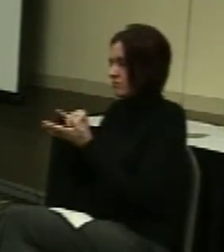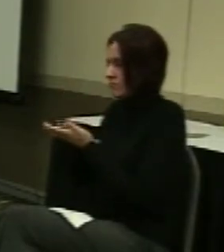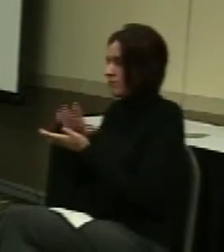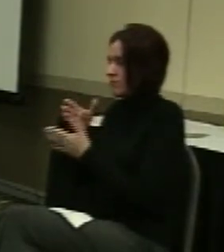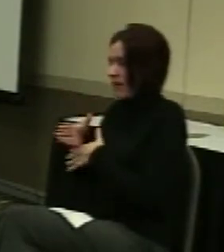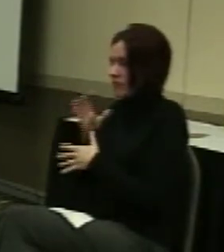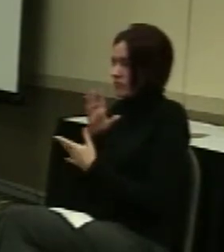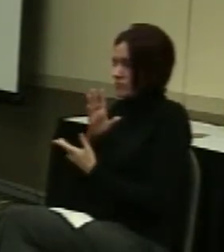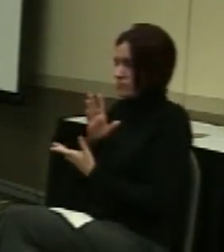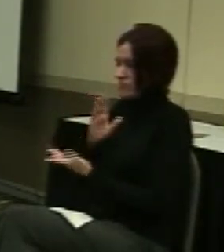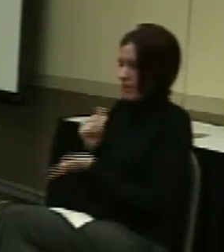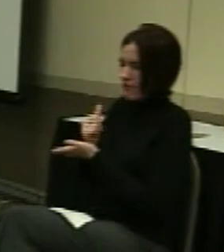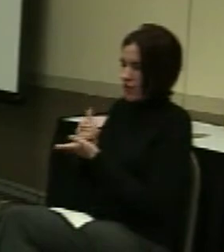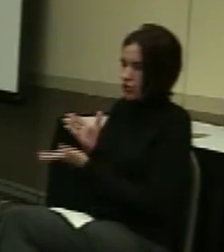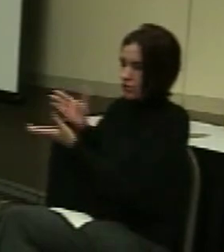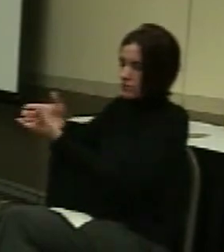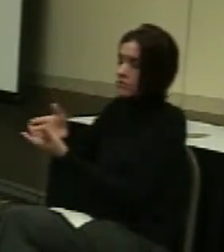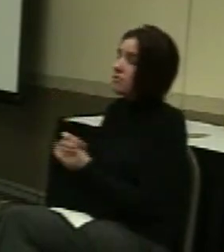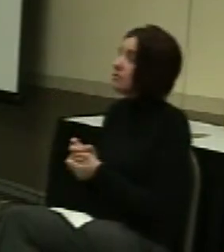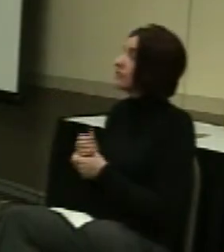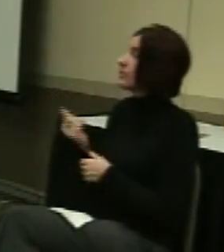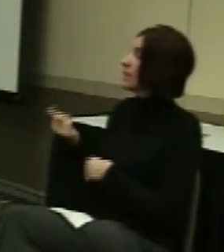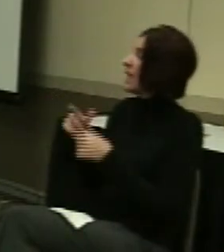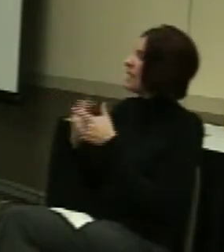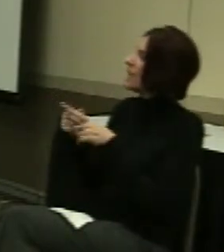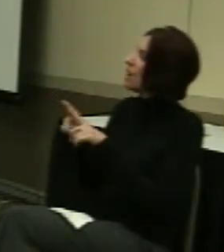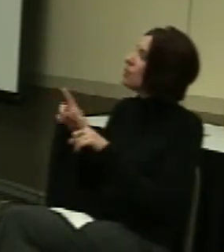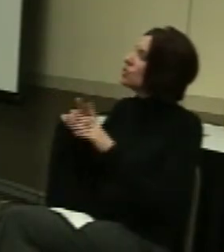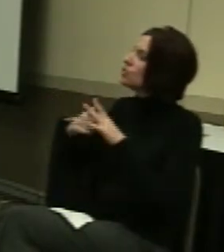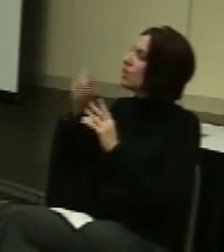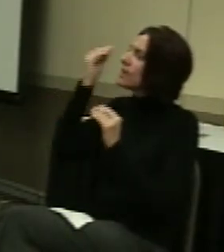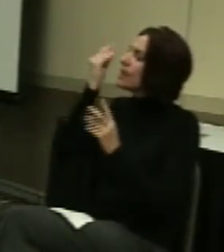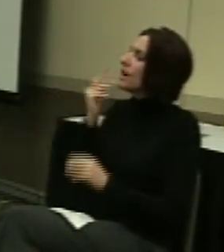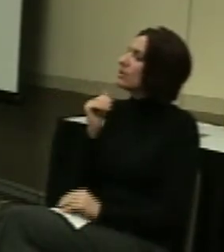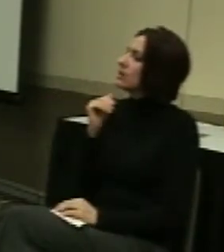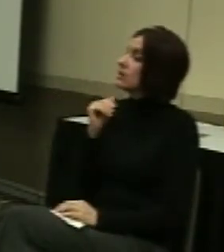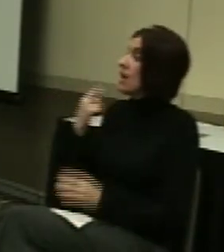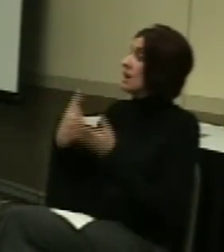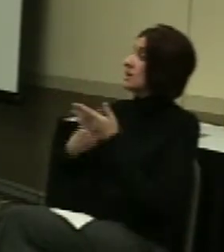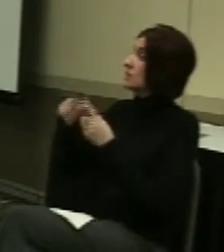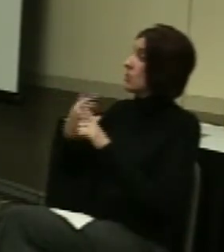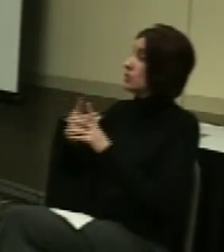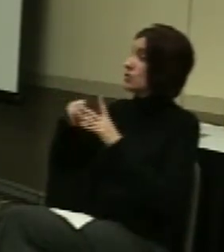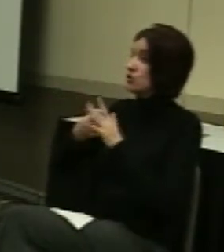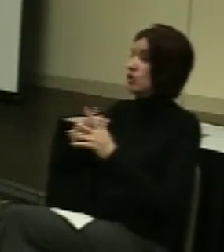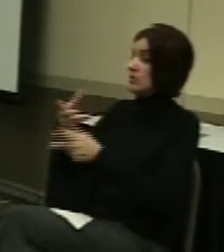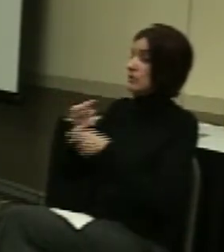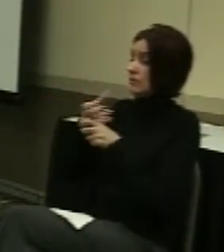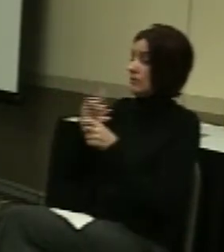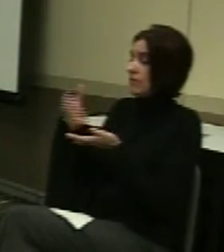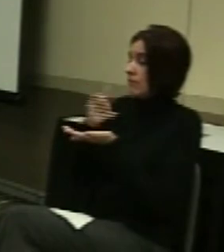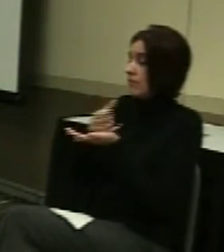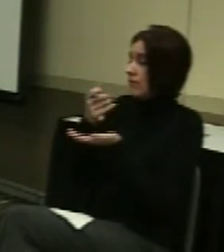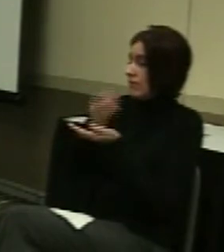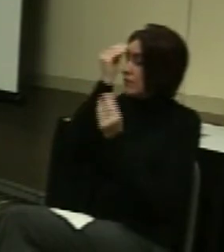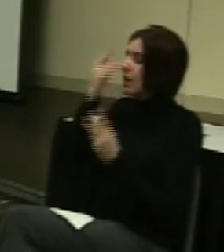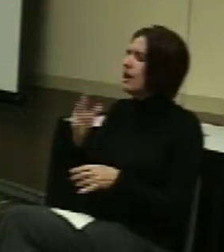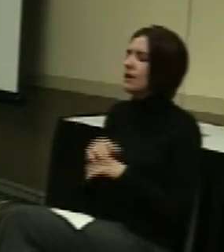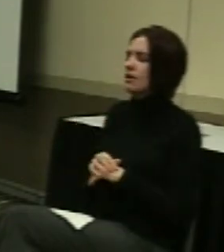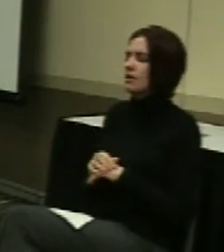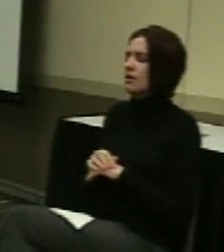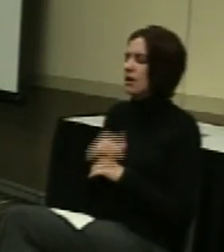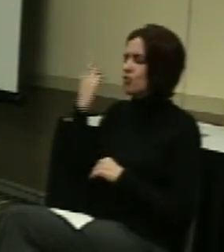And you might also start really thinking sometimes when you start taking data, actually, you get to realize, something, it's a